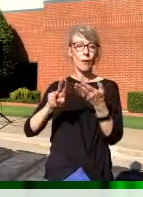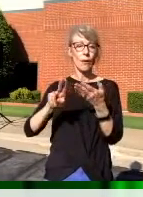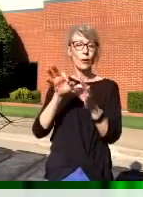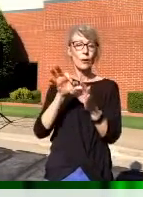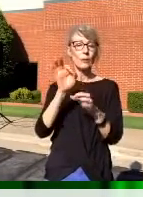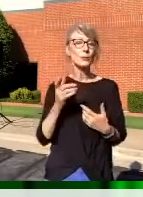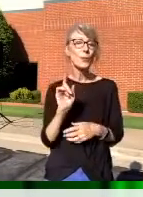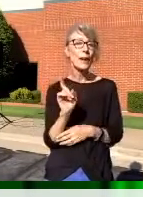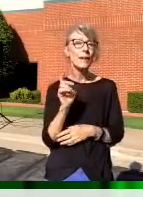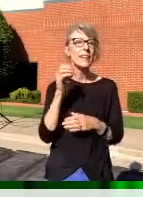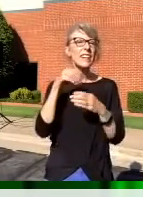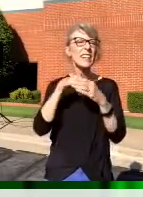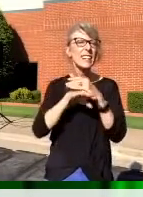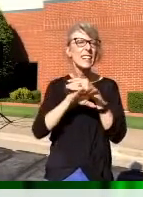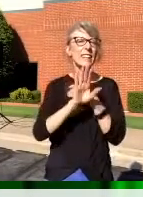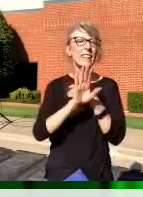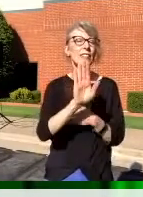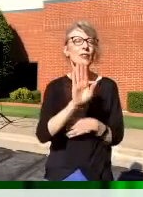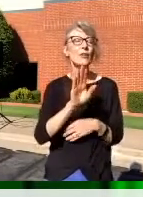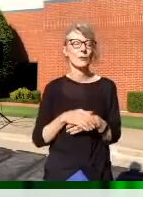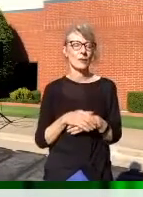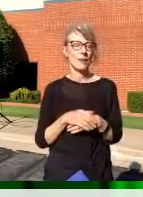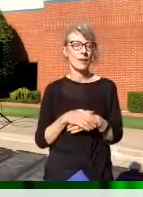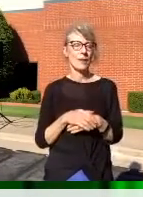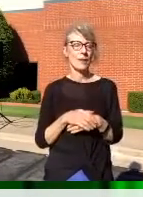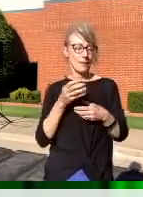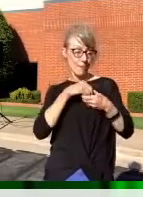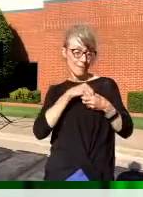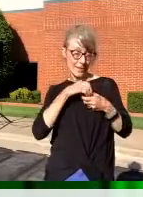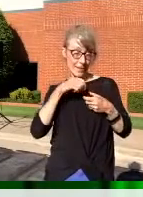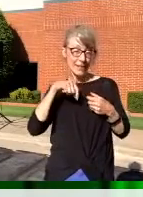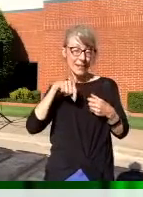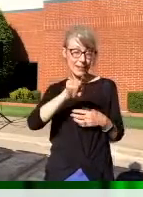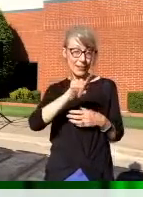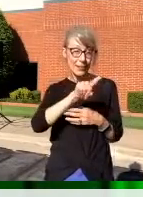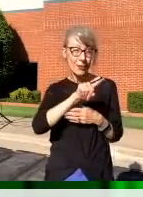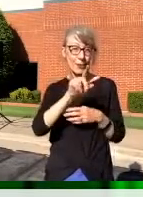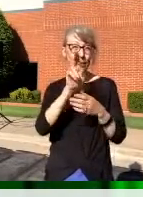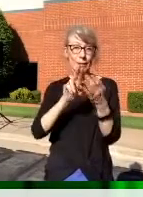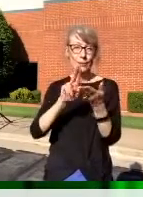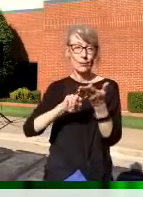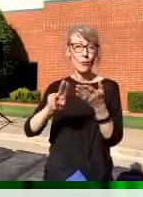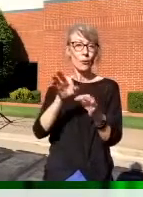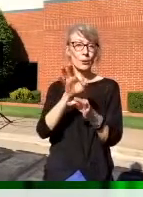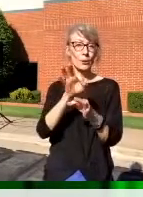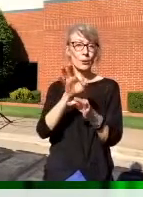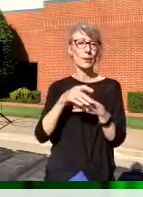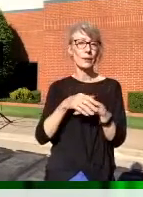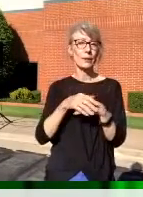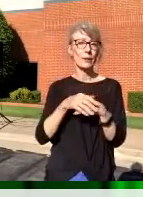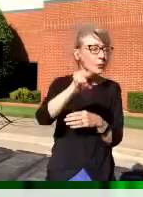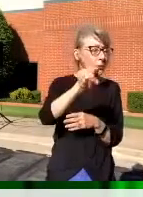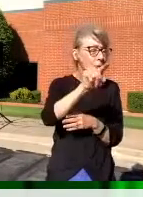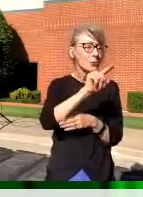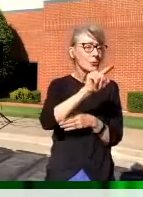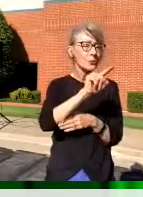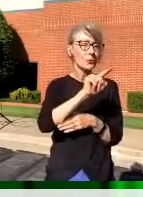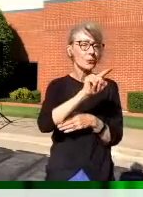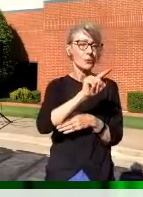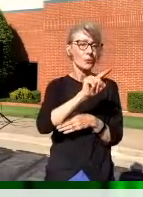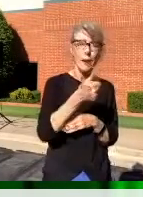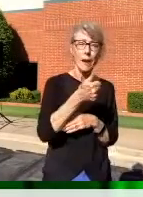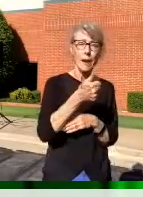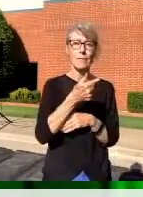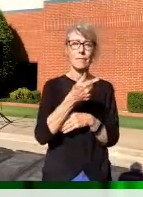in you? I'm going to read that verse again. Do you not know that you are the temple. You're the temple. And